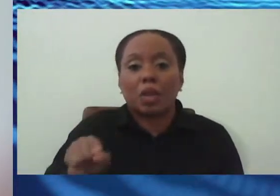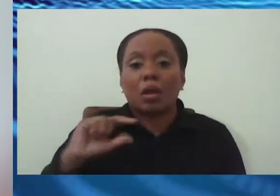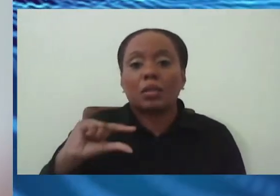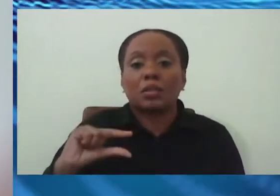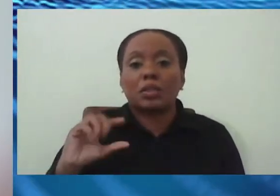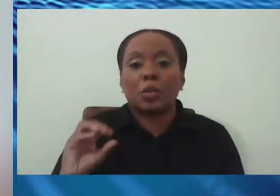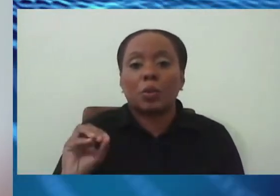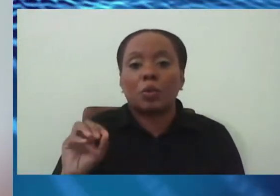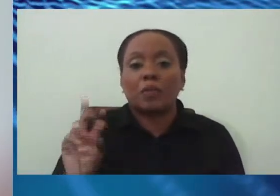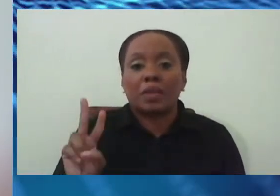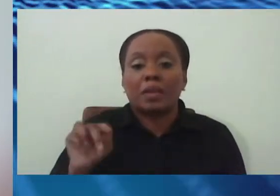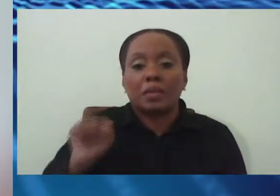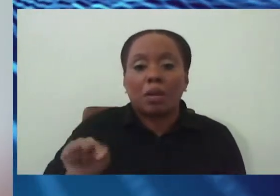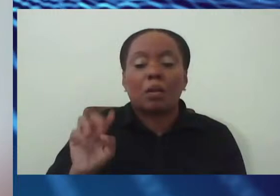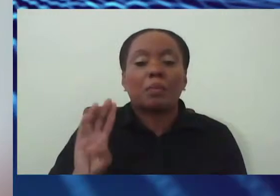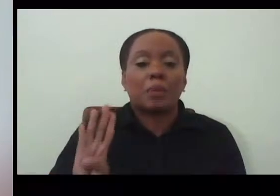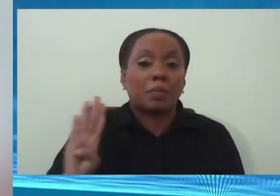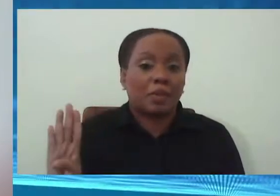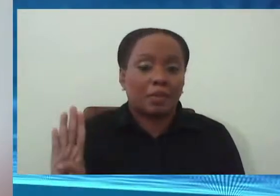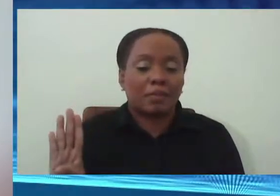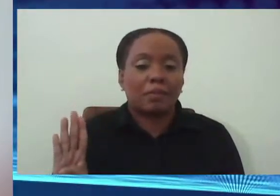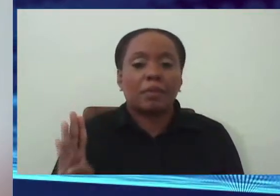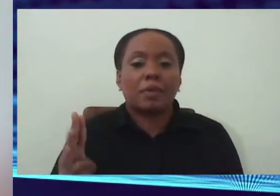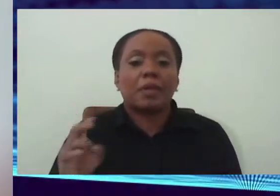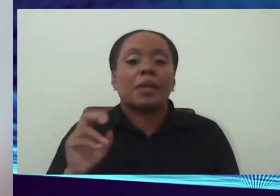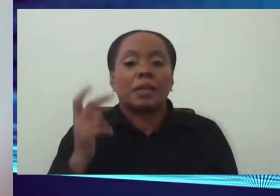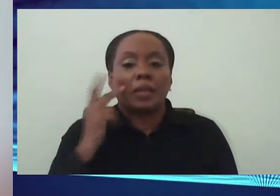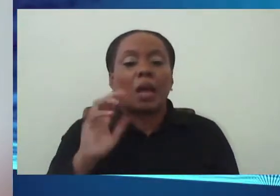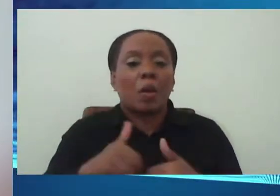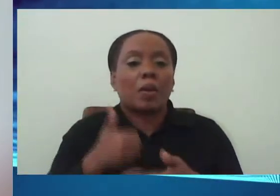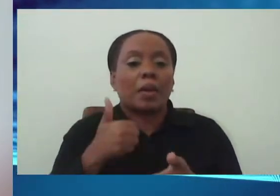health.gov.bb, and we will see how we can assist.